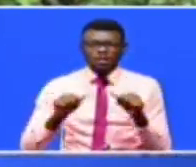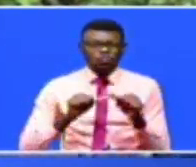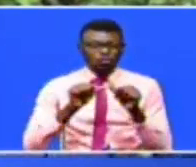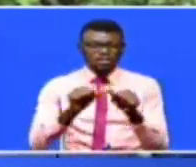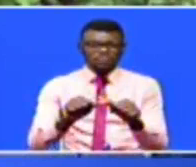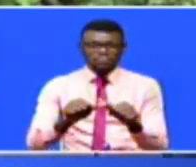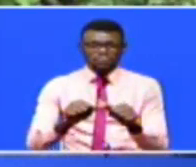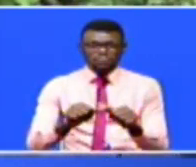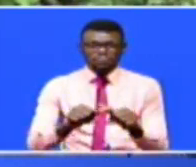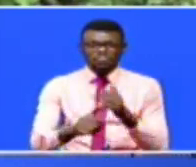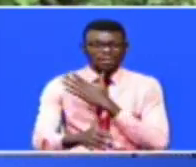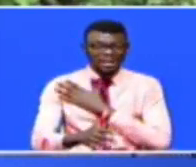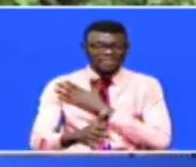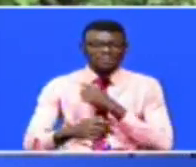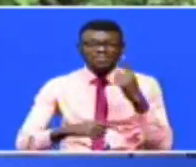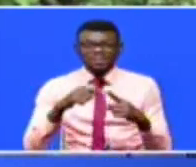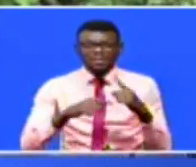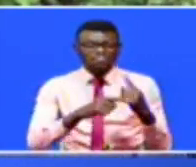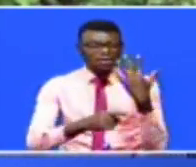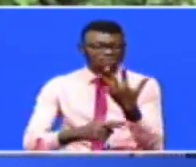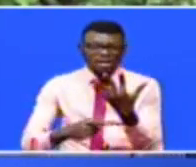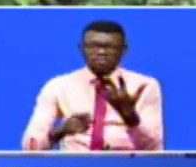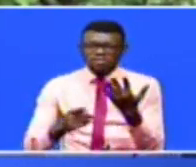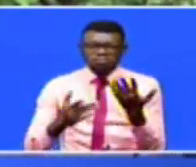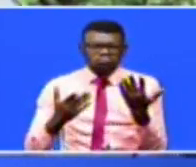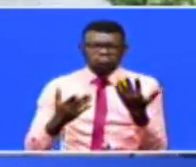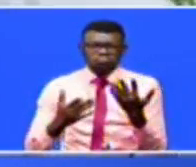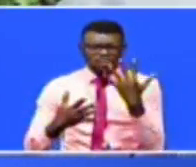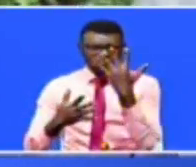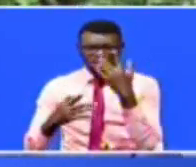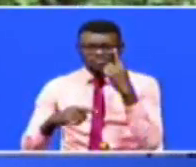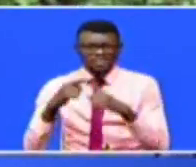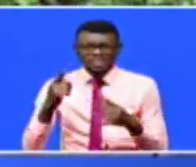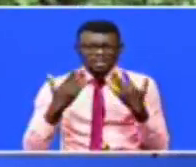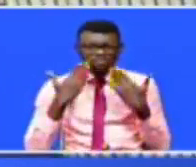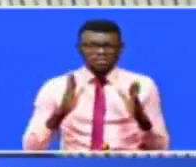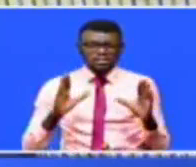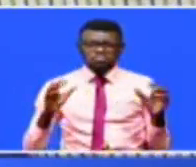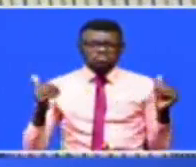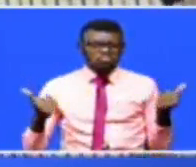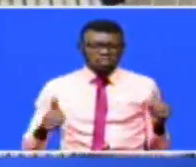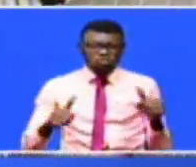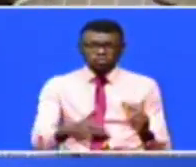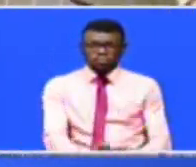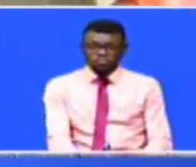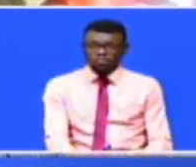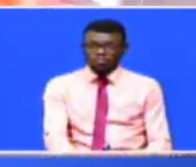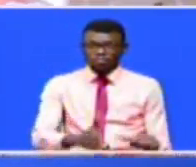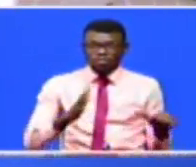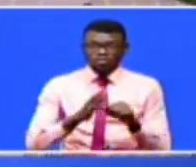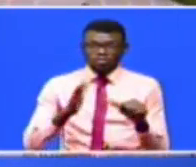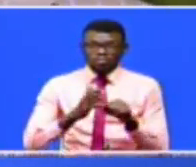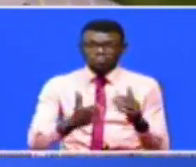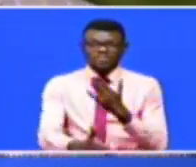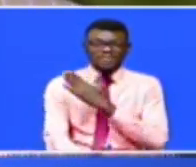coalition was for 5 years. We have not expired. The five-year term has not expired. The tribulations within NASA